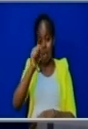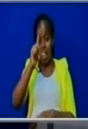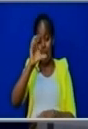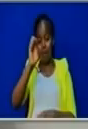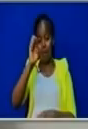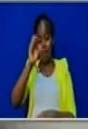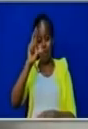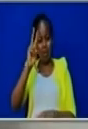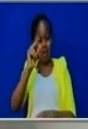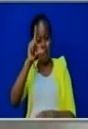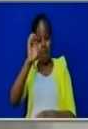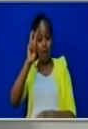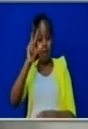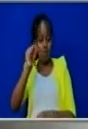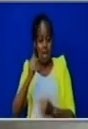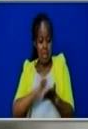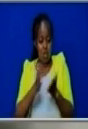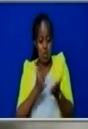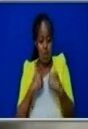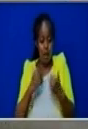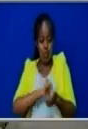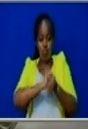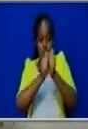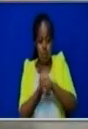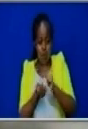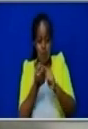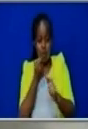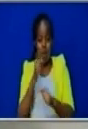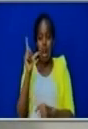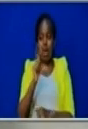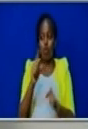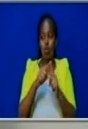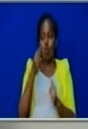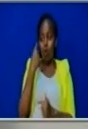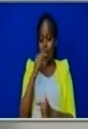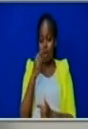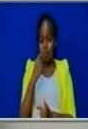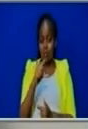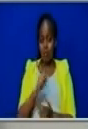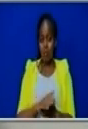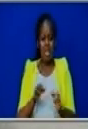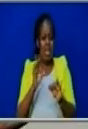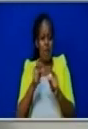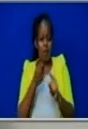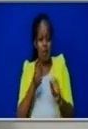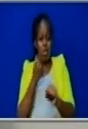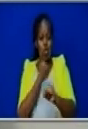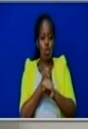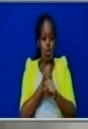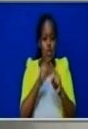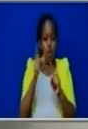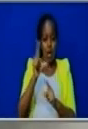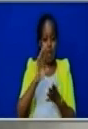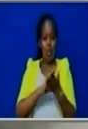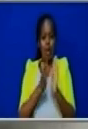That's when there's that conversion from liquid to gas. If it is from solid to liquid, it should